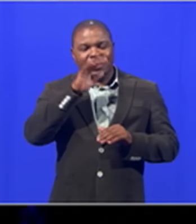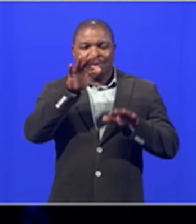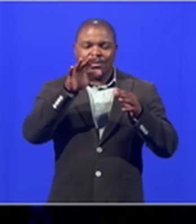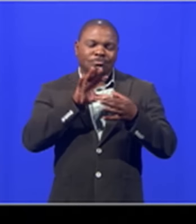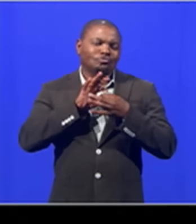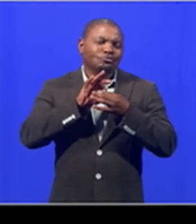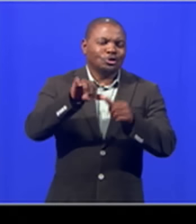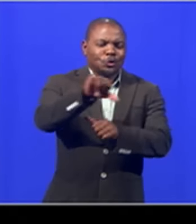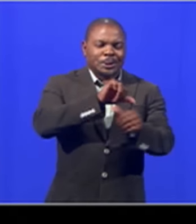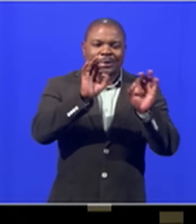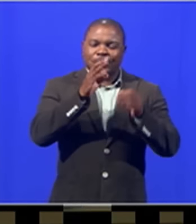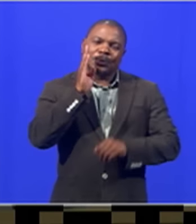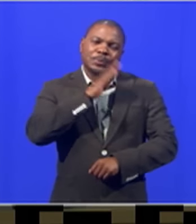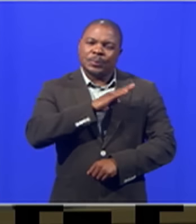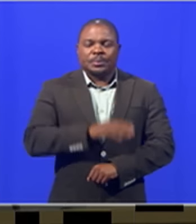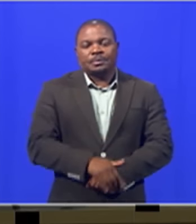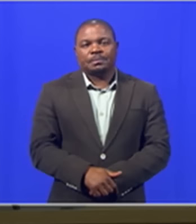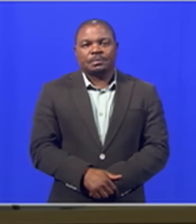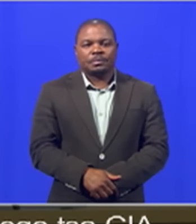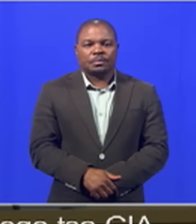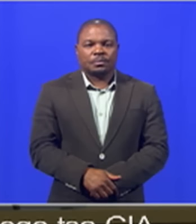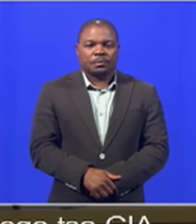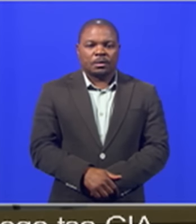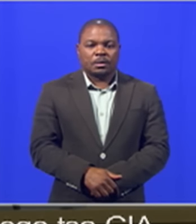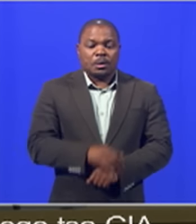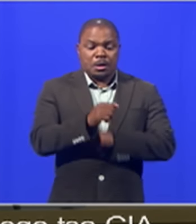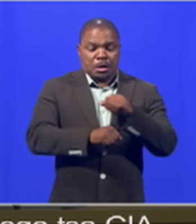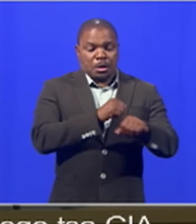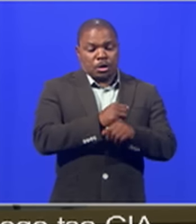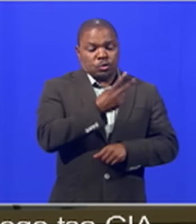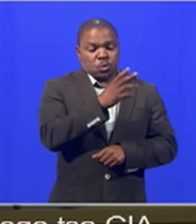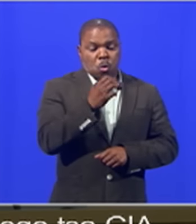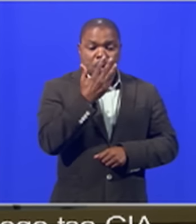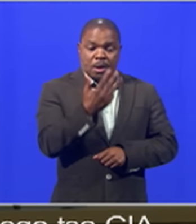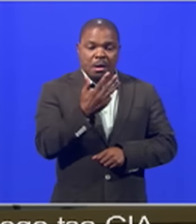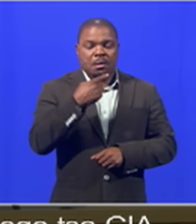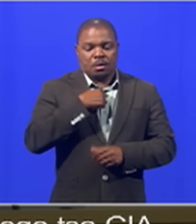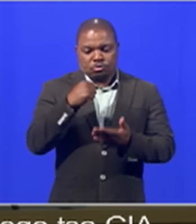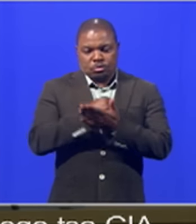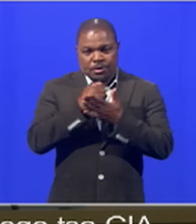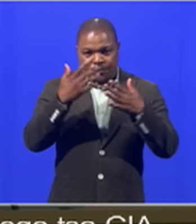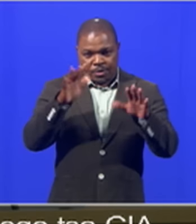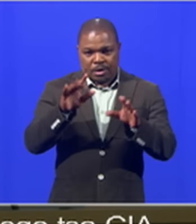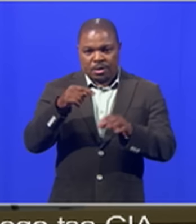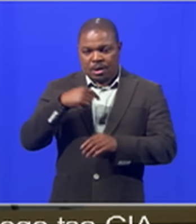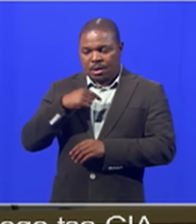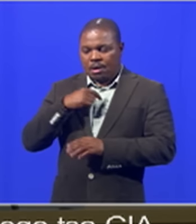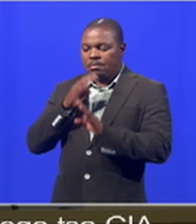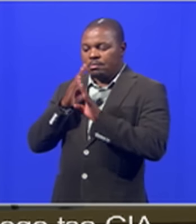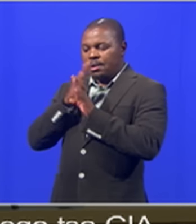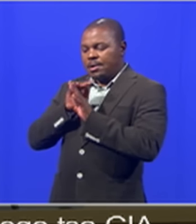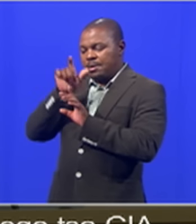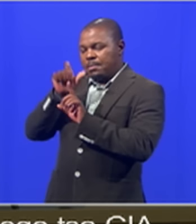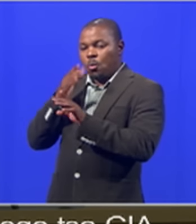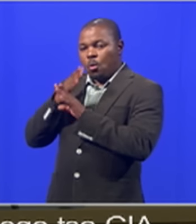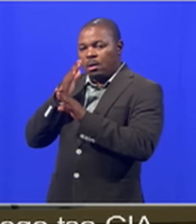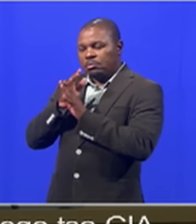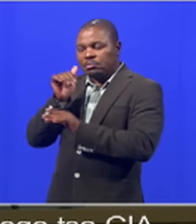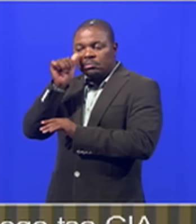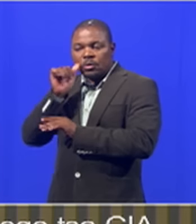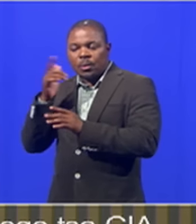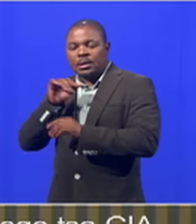ka bophara. During 2009, I was registered and thereafter acted as an agent for crime intelligence in South